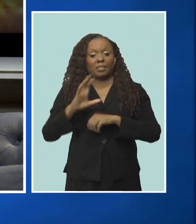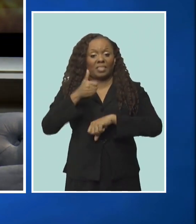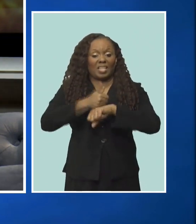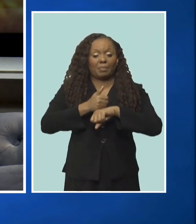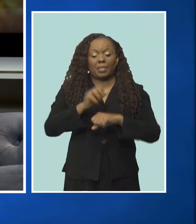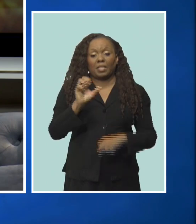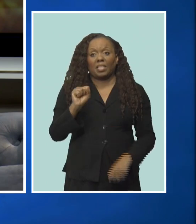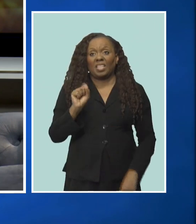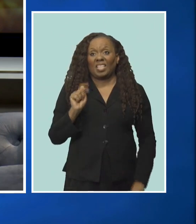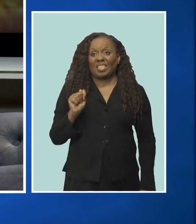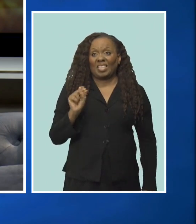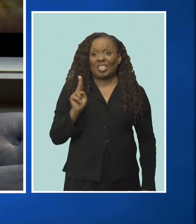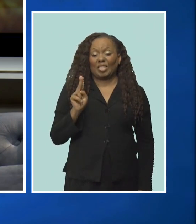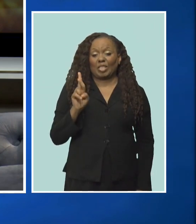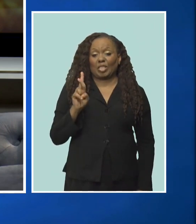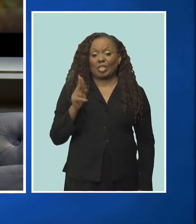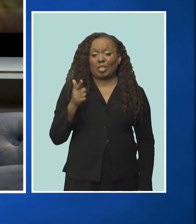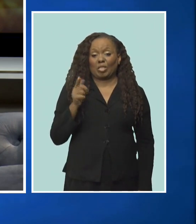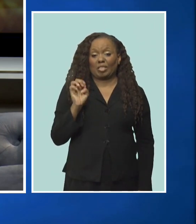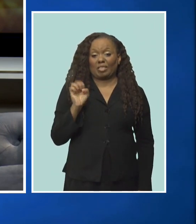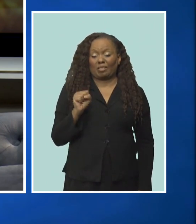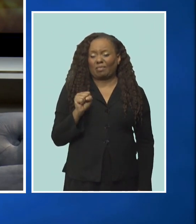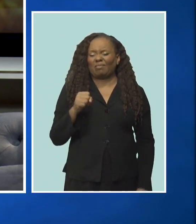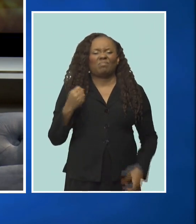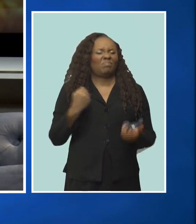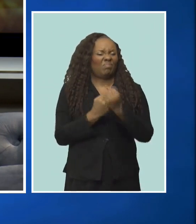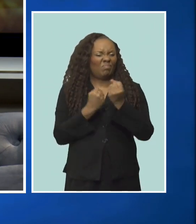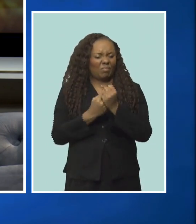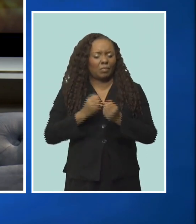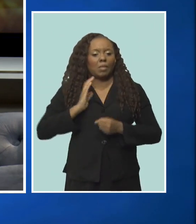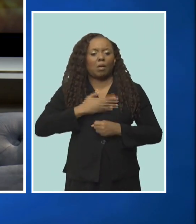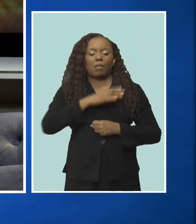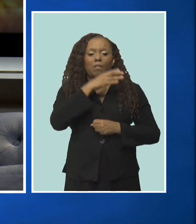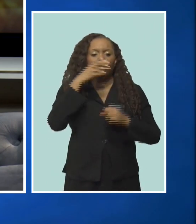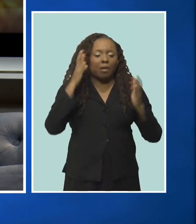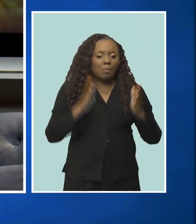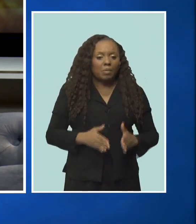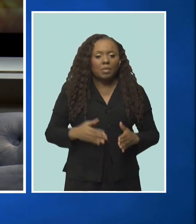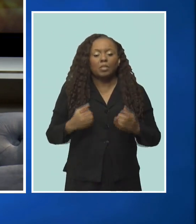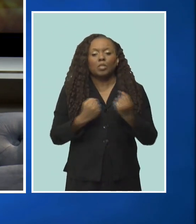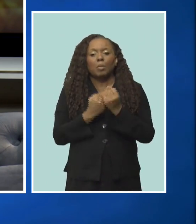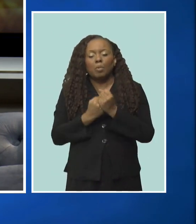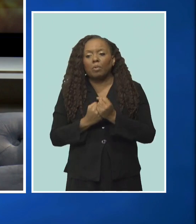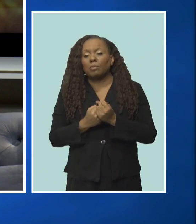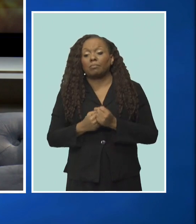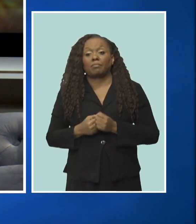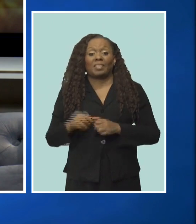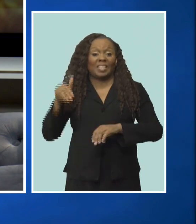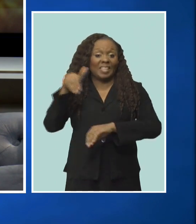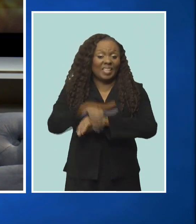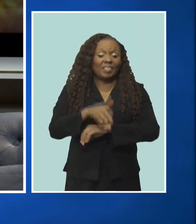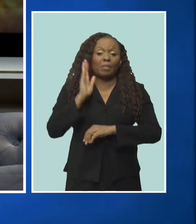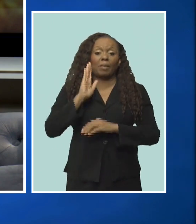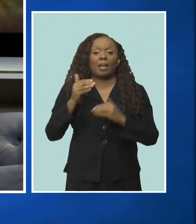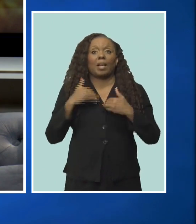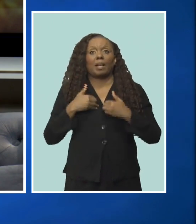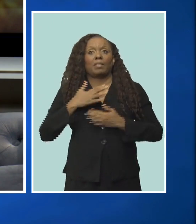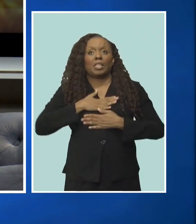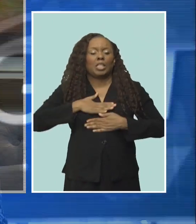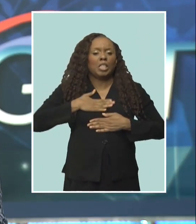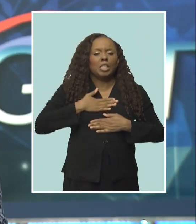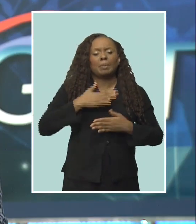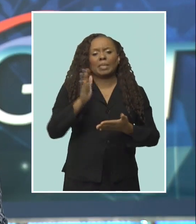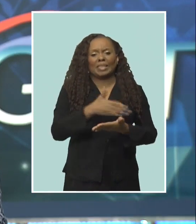facility and support our farmers, our community. And then in the evening, we have some entertainment showing the best of St. Thomas throughout the